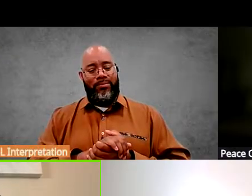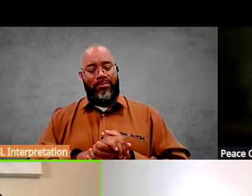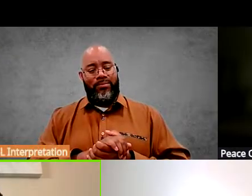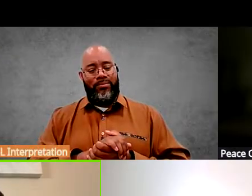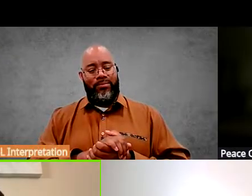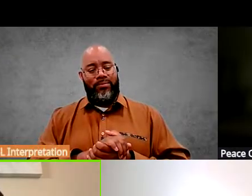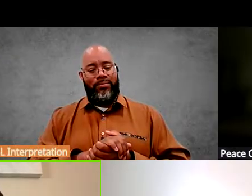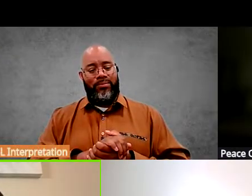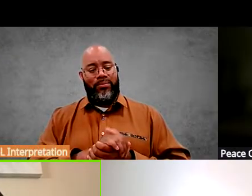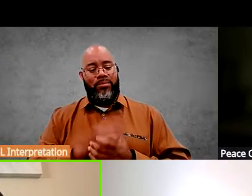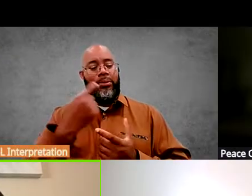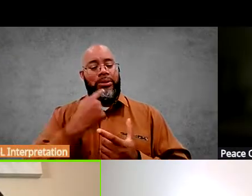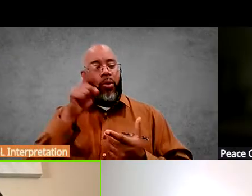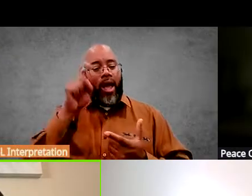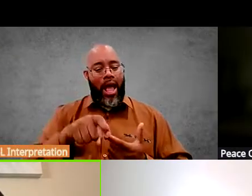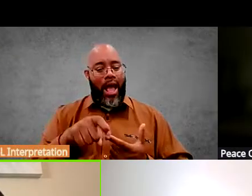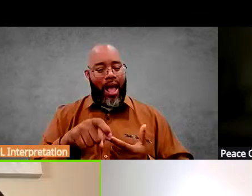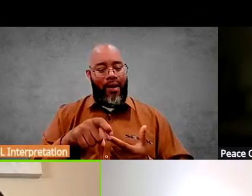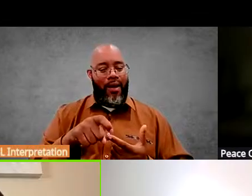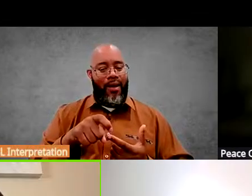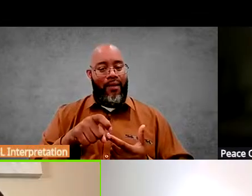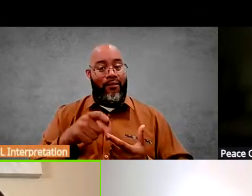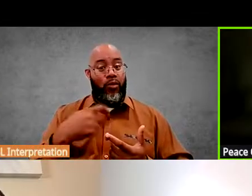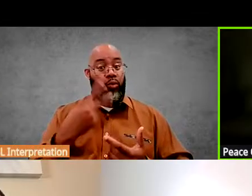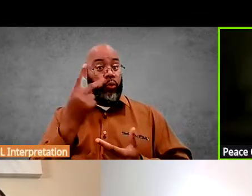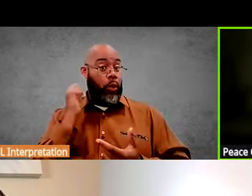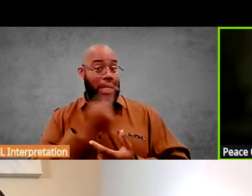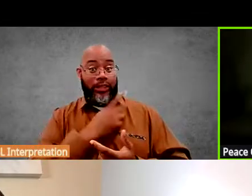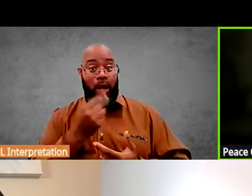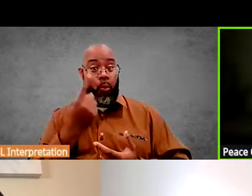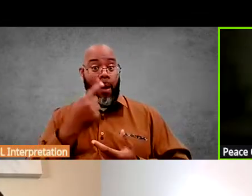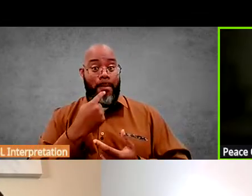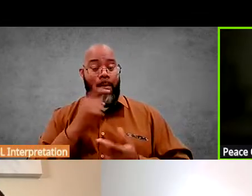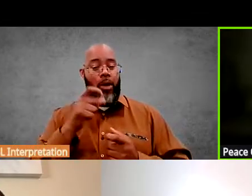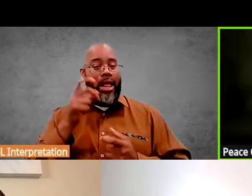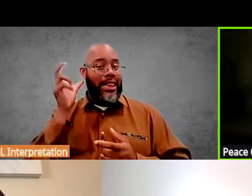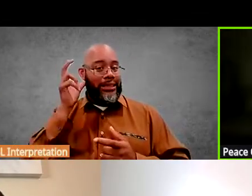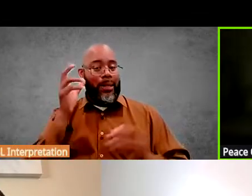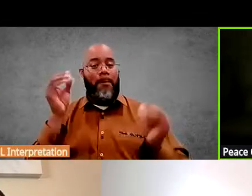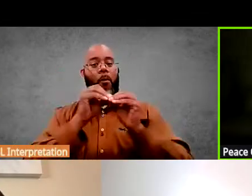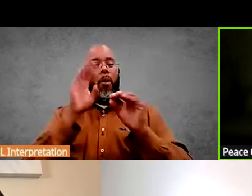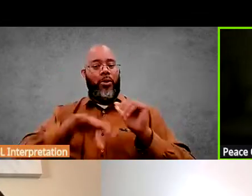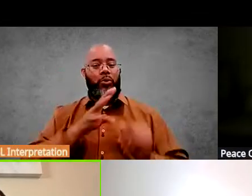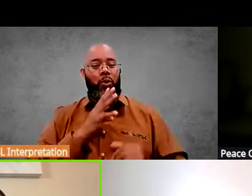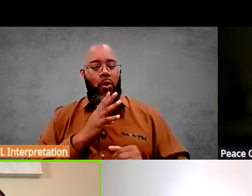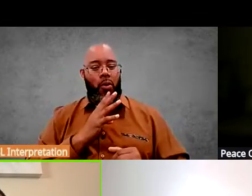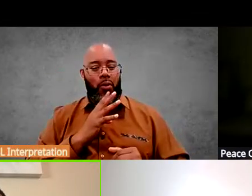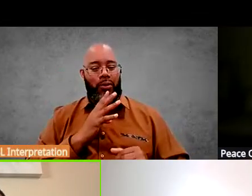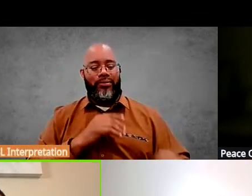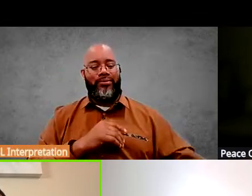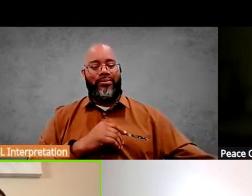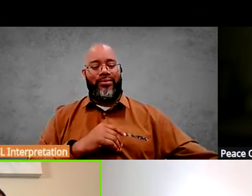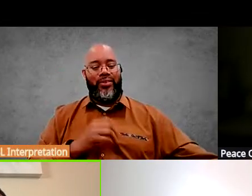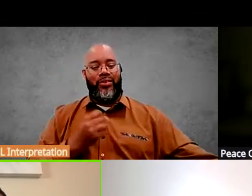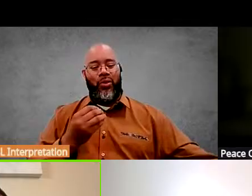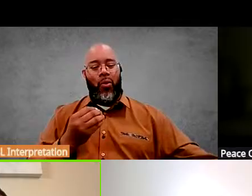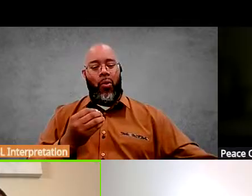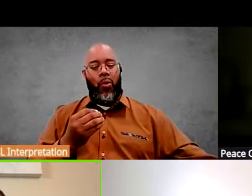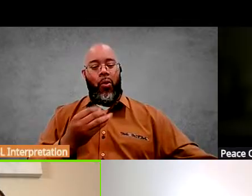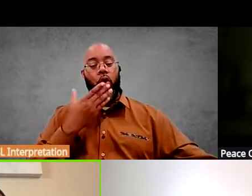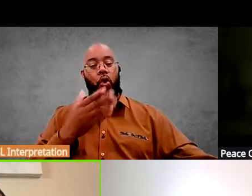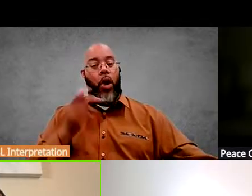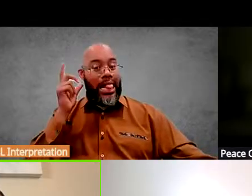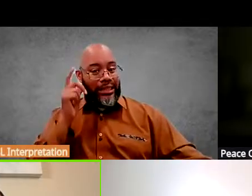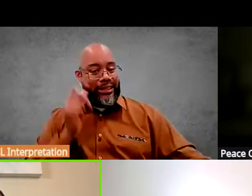someone says you have two ears and one mouth because you're supposed to listen more than talking. So be a good